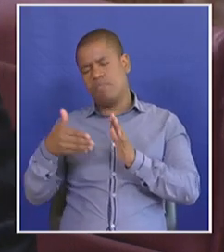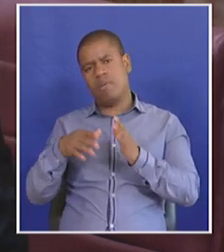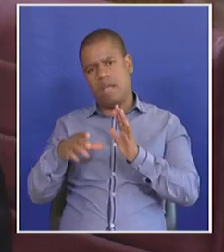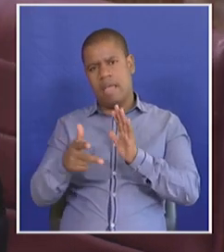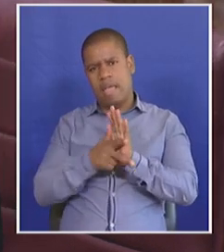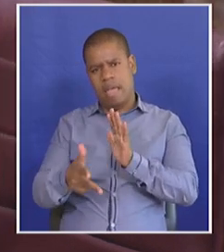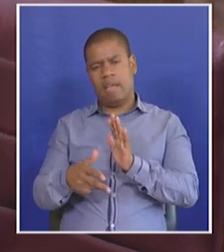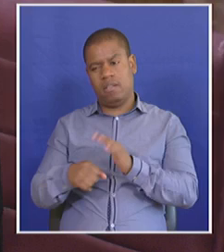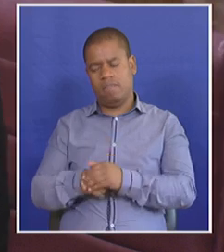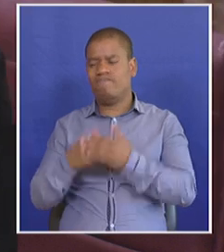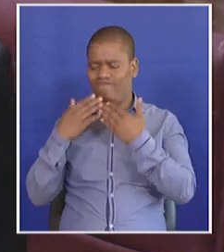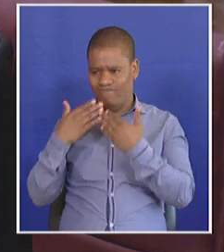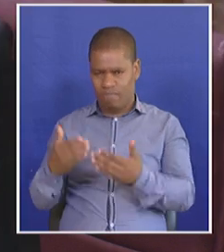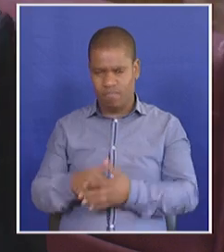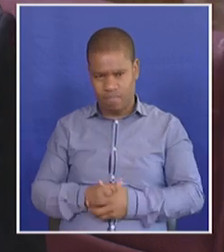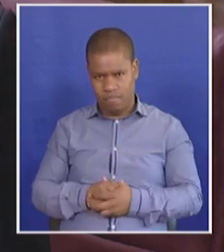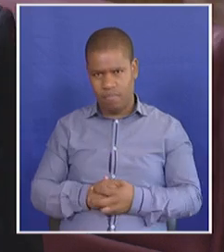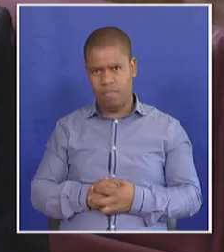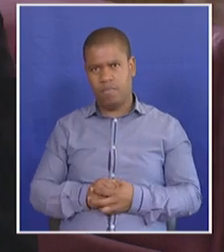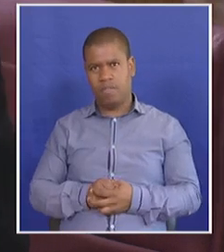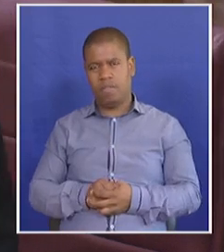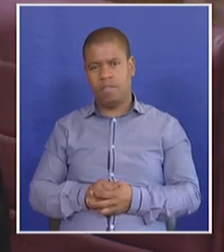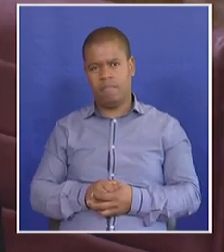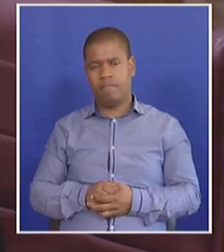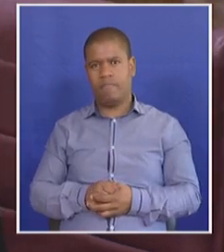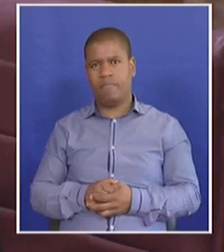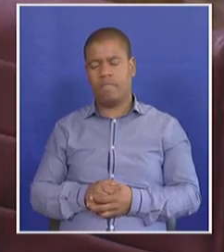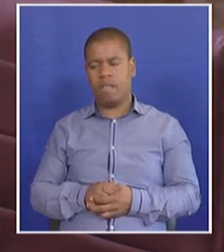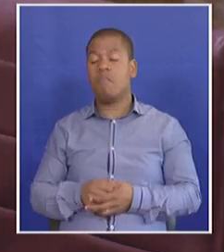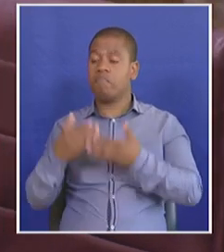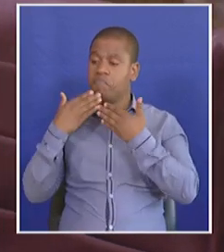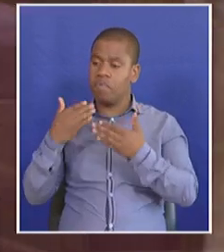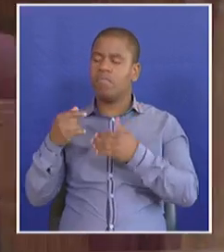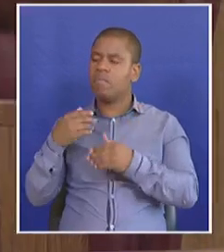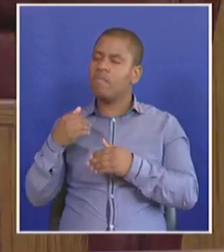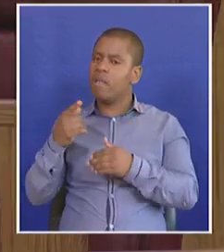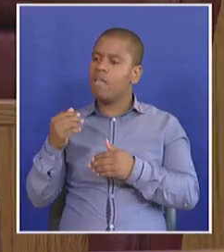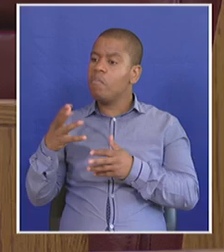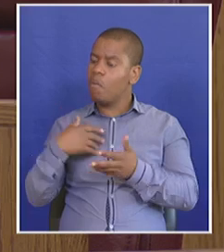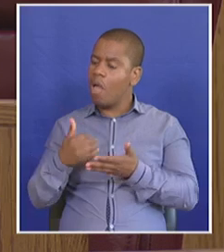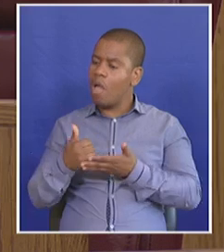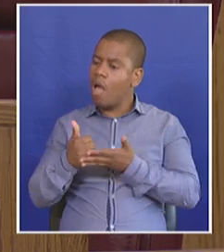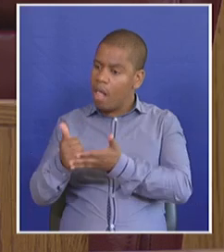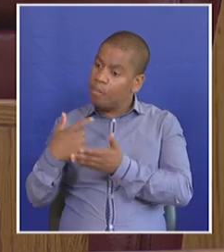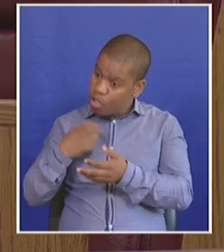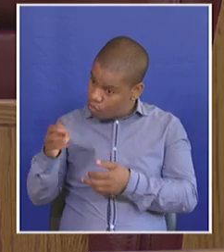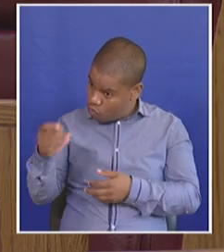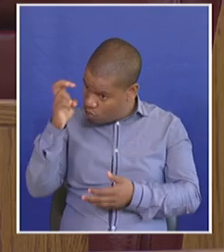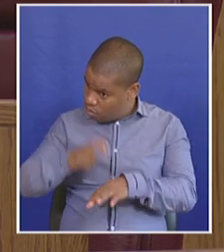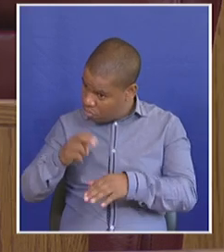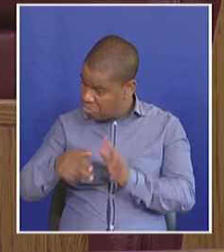Thank you, Chair. I'm not sure if, I think it may help the Honorable Chetty if he reads the act. Thank you, Honorable